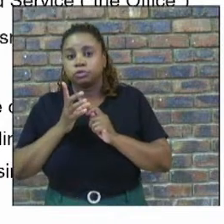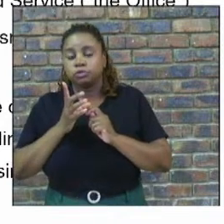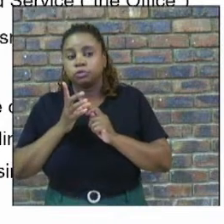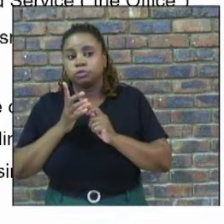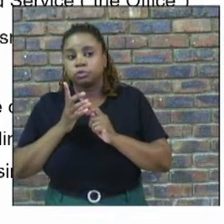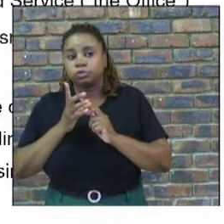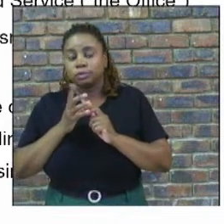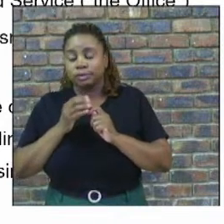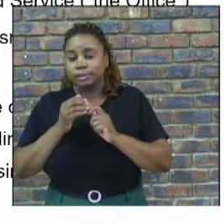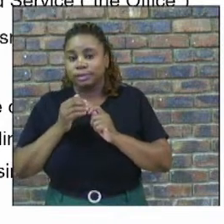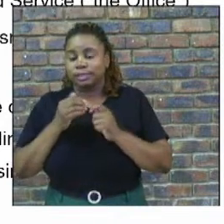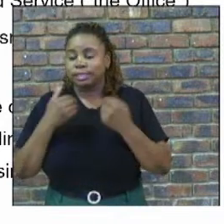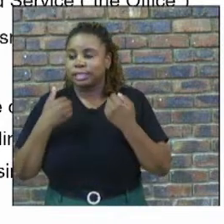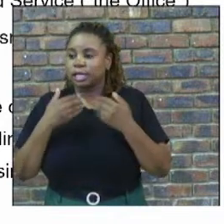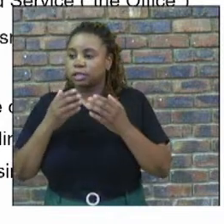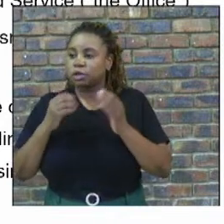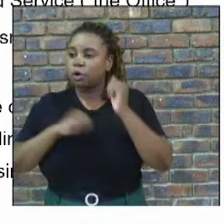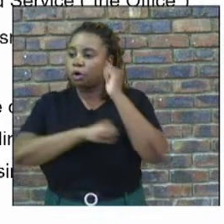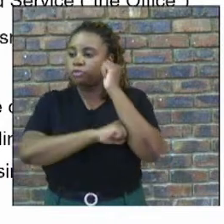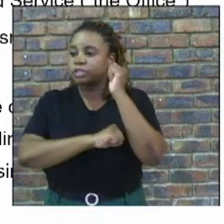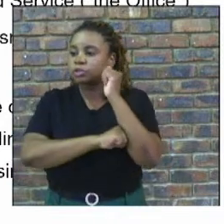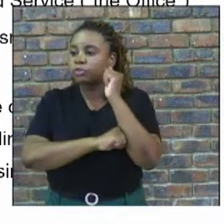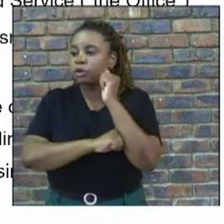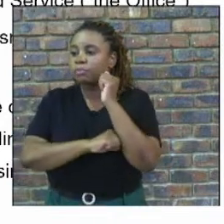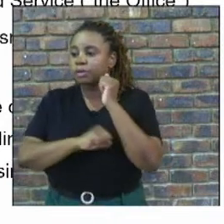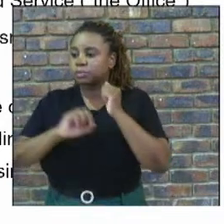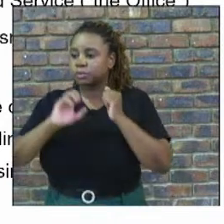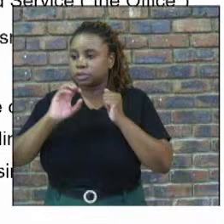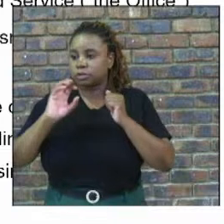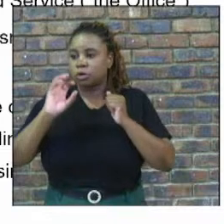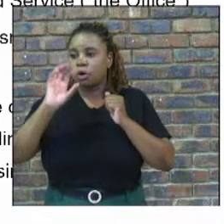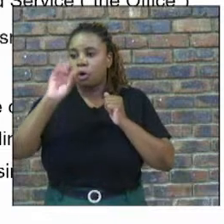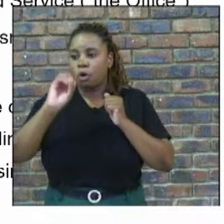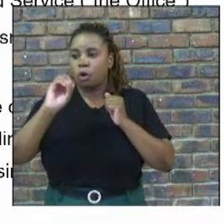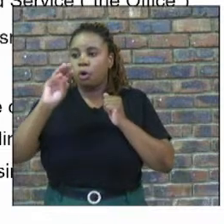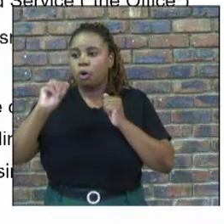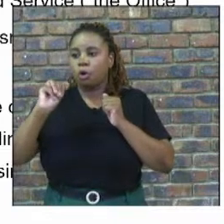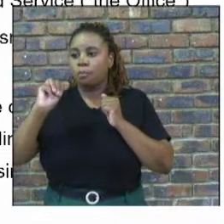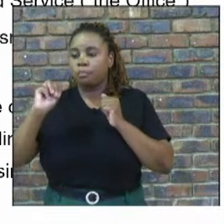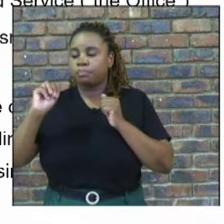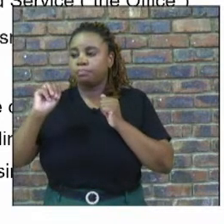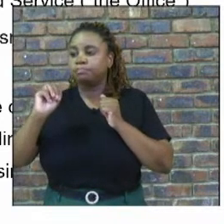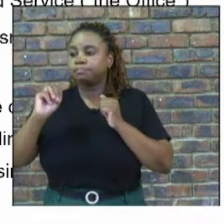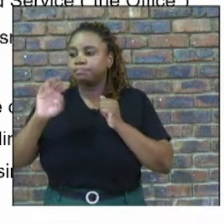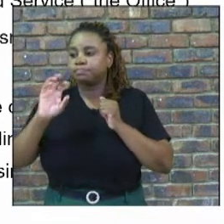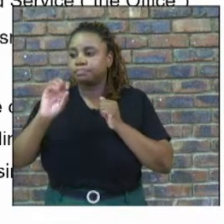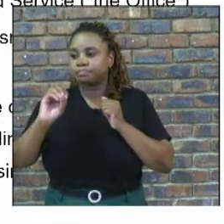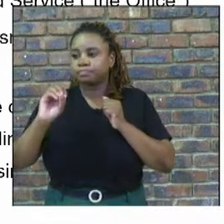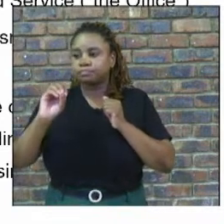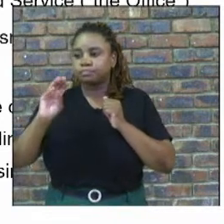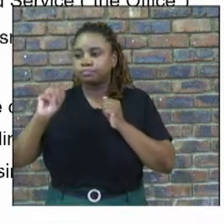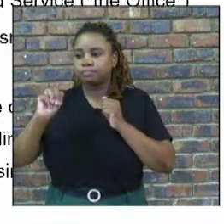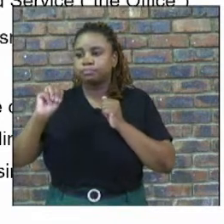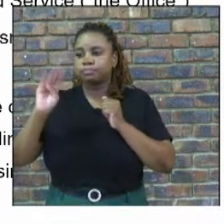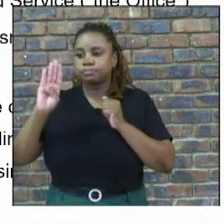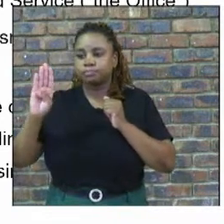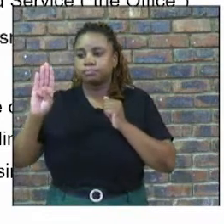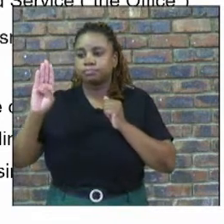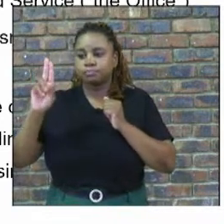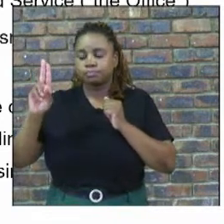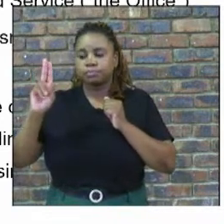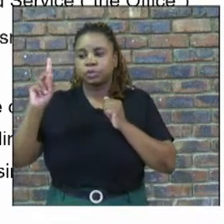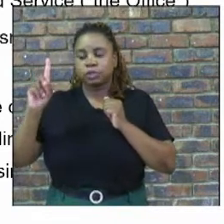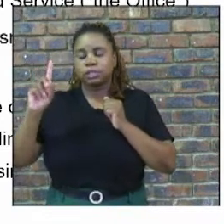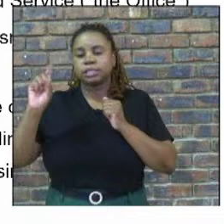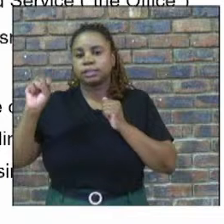of the Ombudsman. That is the primary key because we have realized that the small businesses are